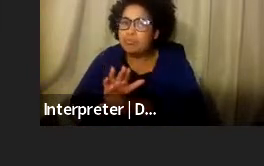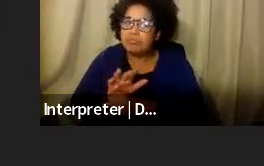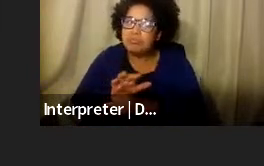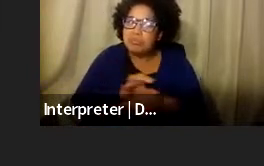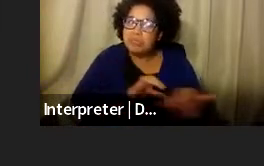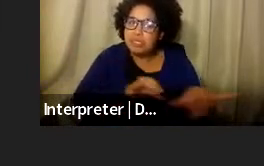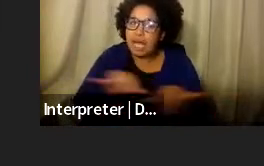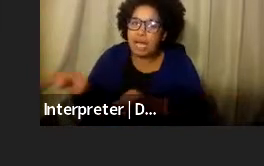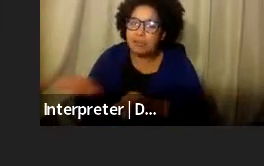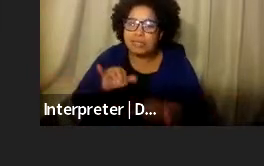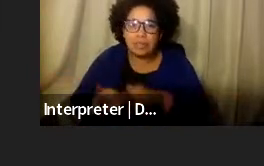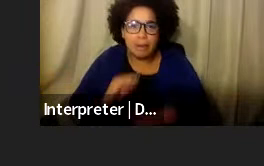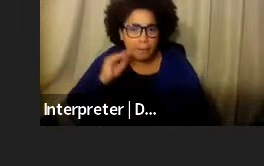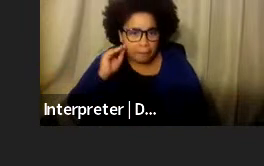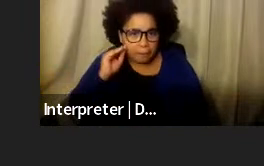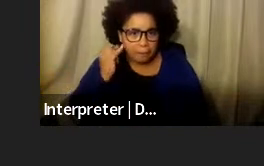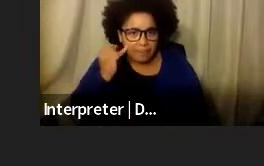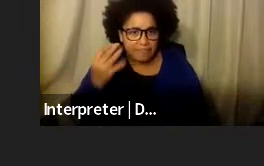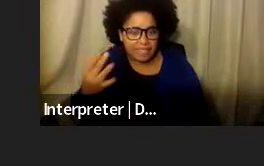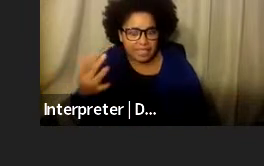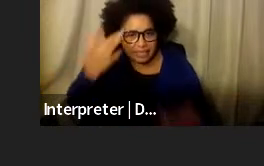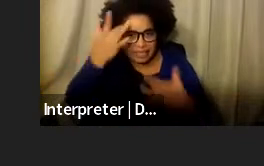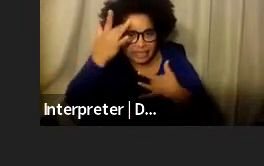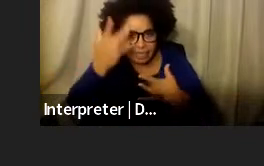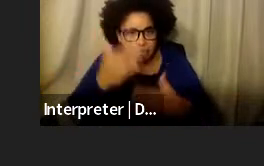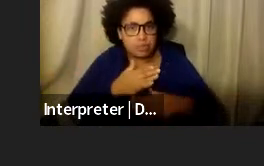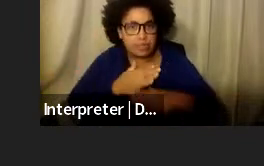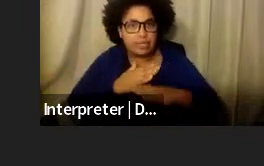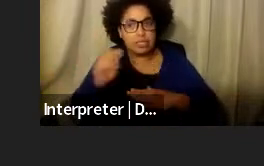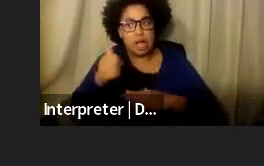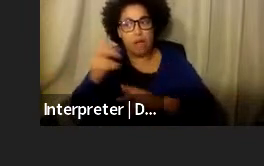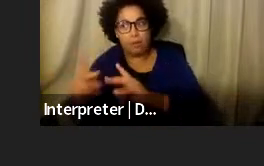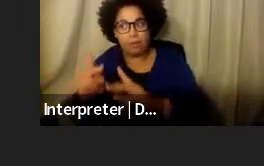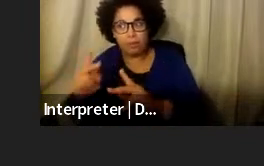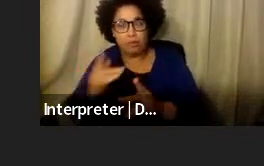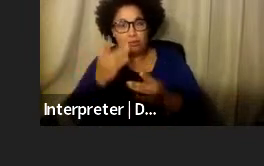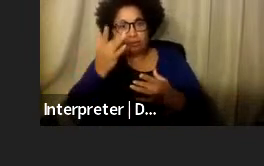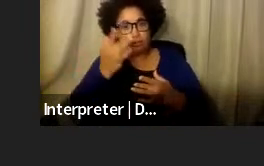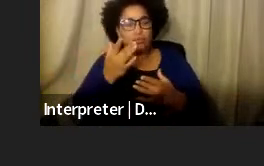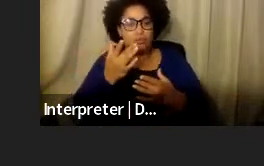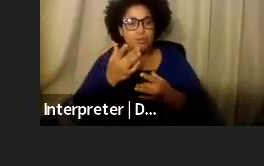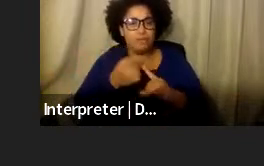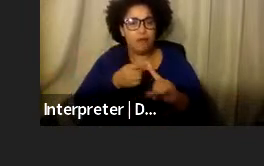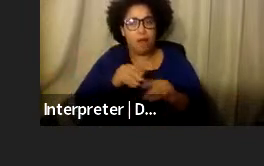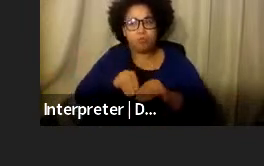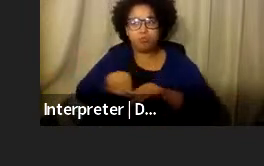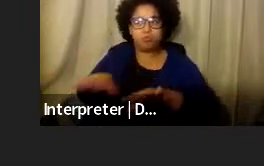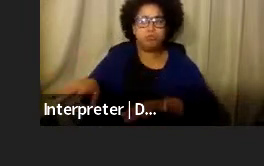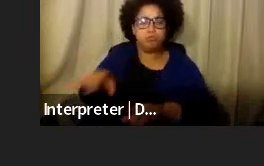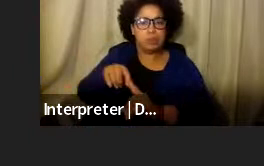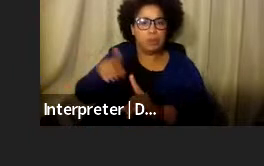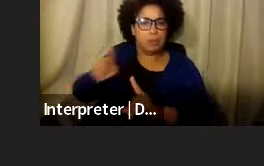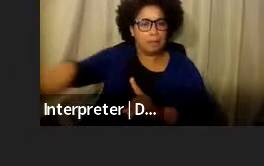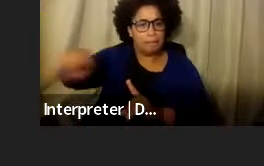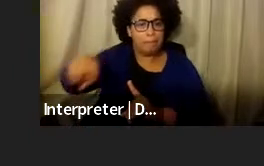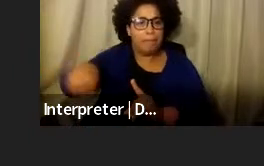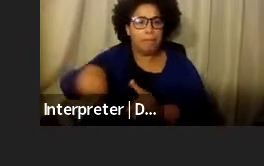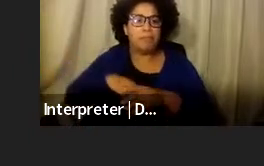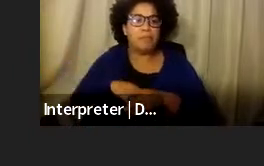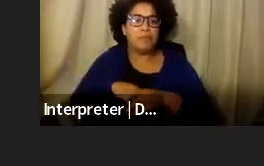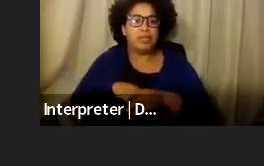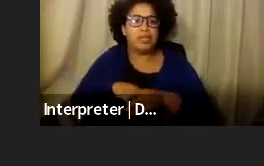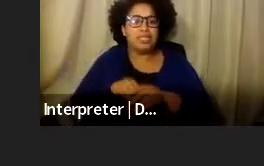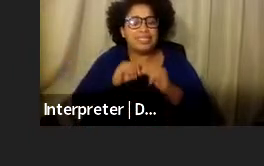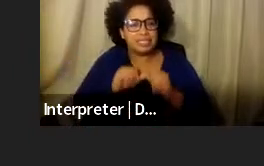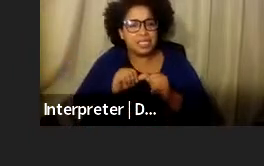Stay home when you're sick. That protects other people in your life from being exposed. Stay up to